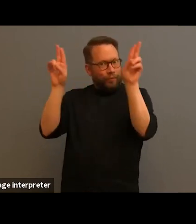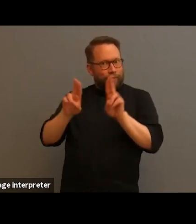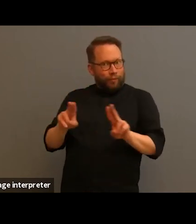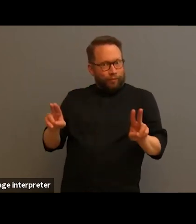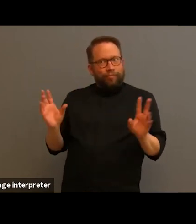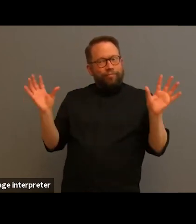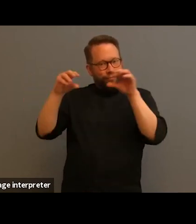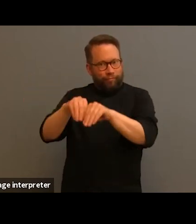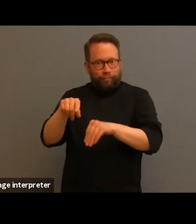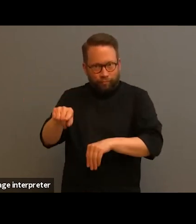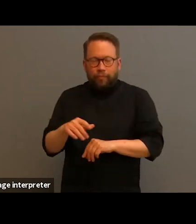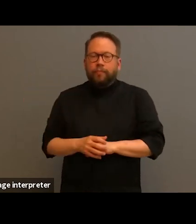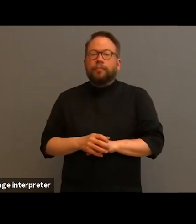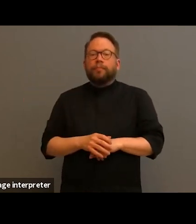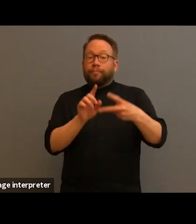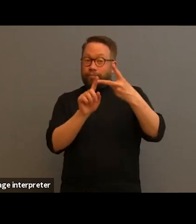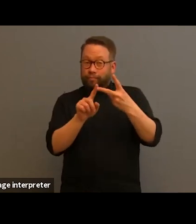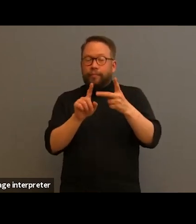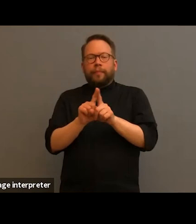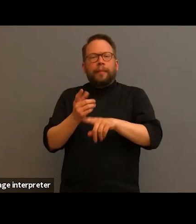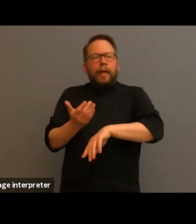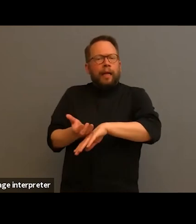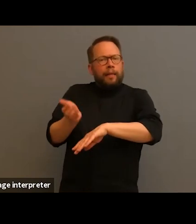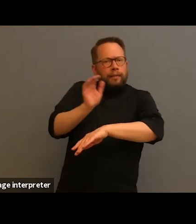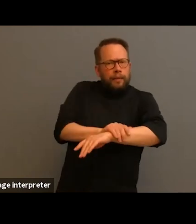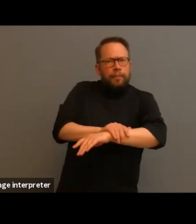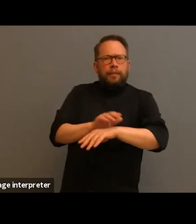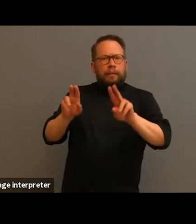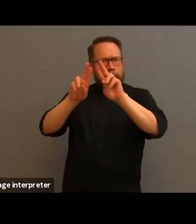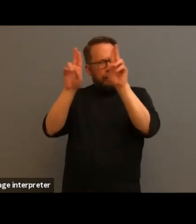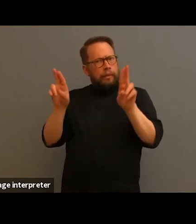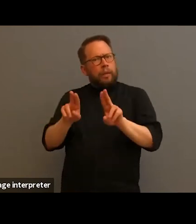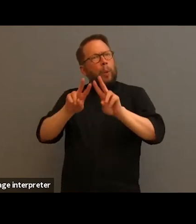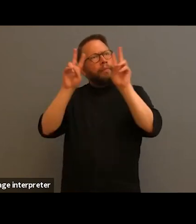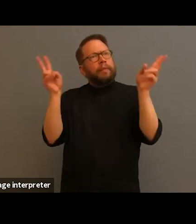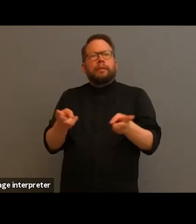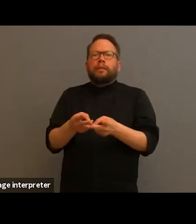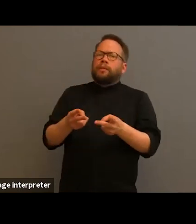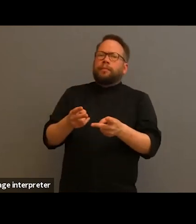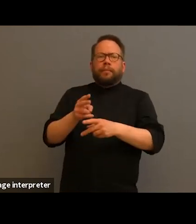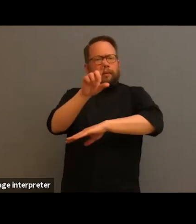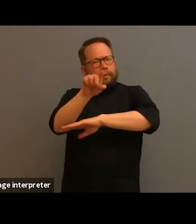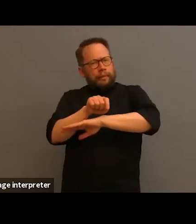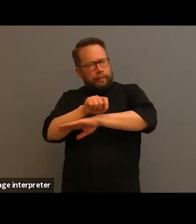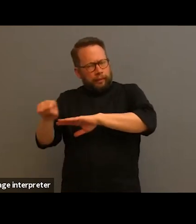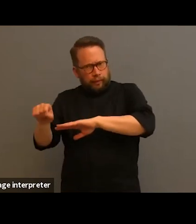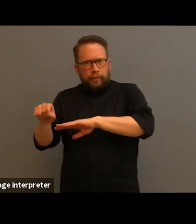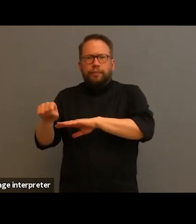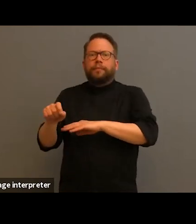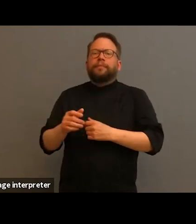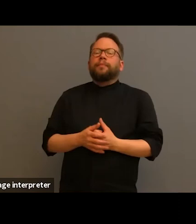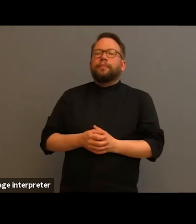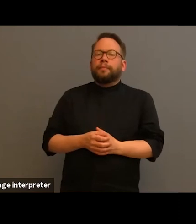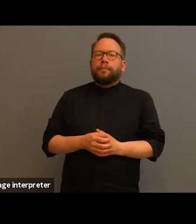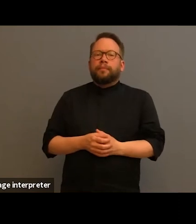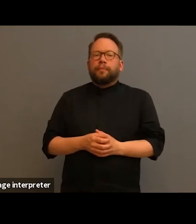design or ICT has since 2006 worked on a wide range of aspects related to